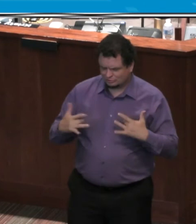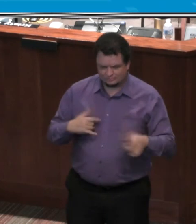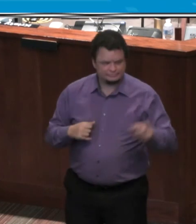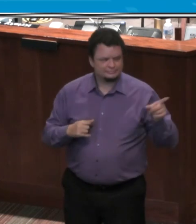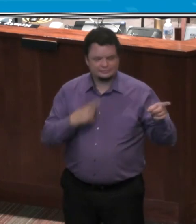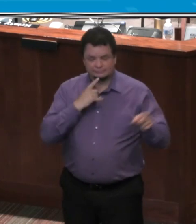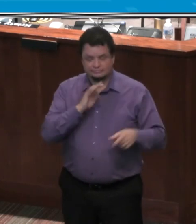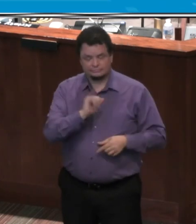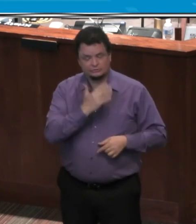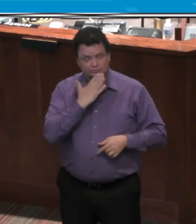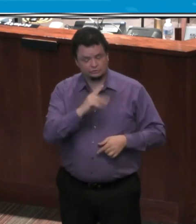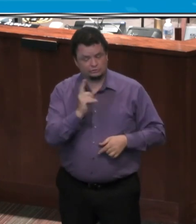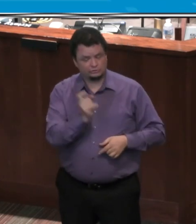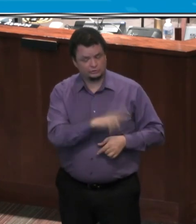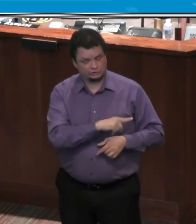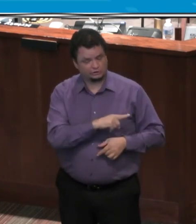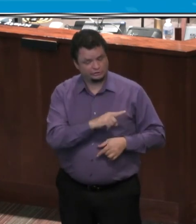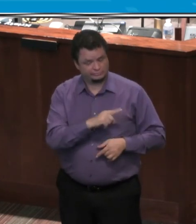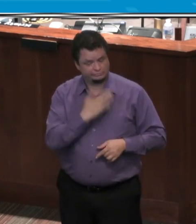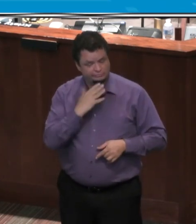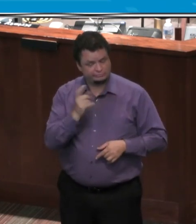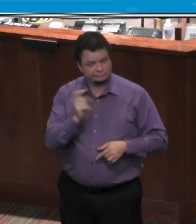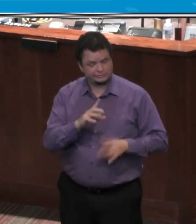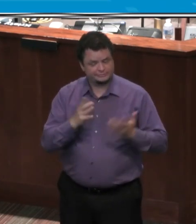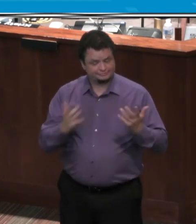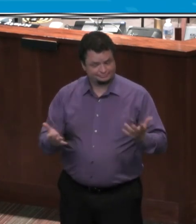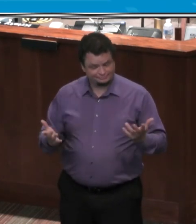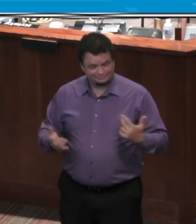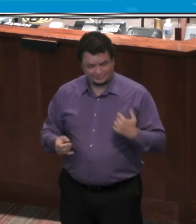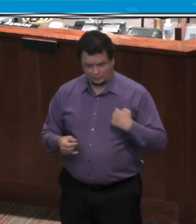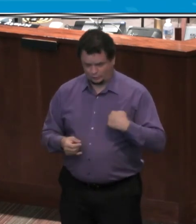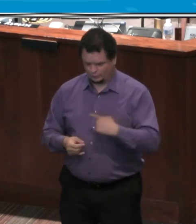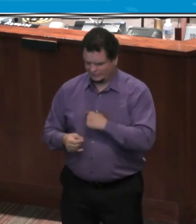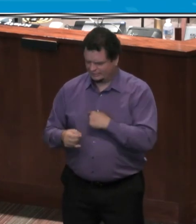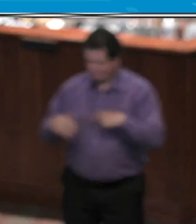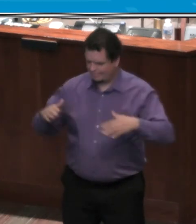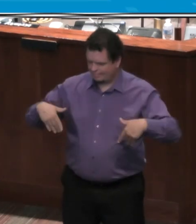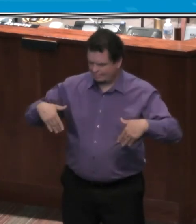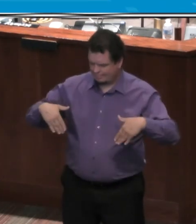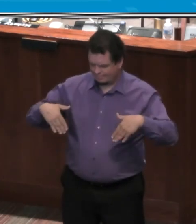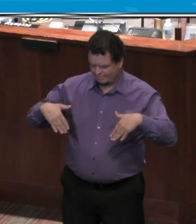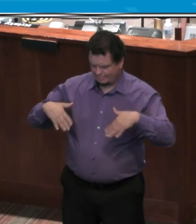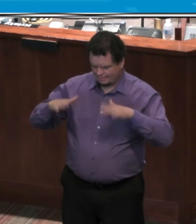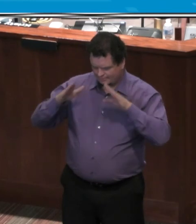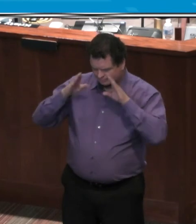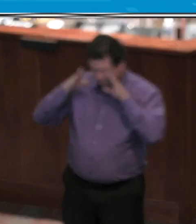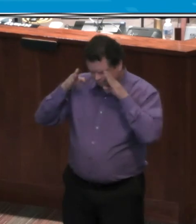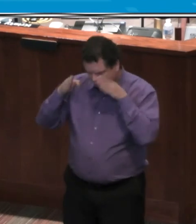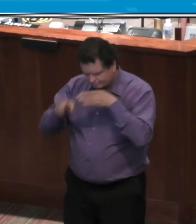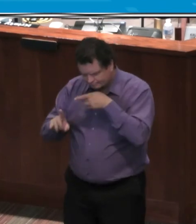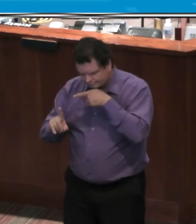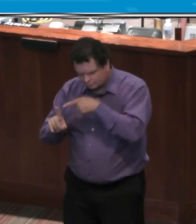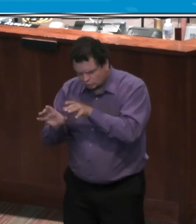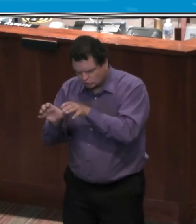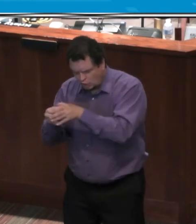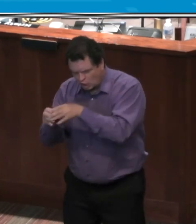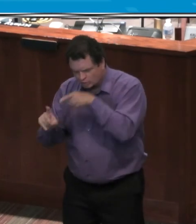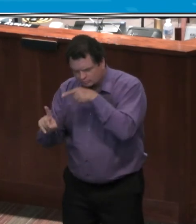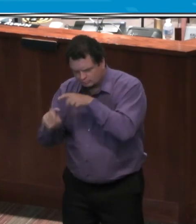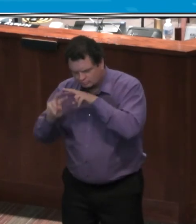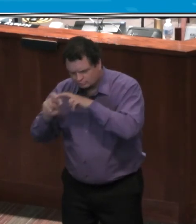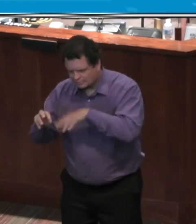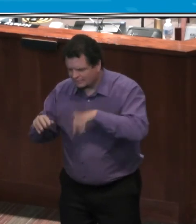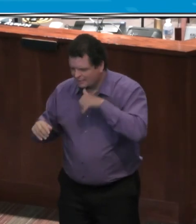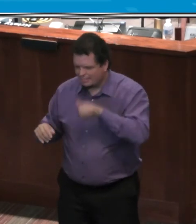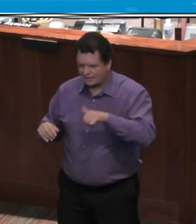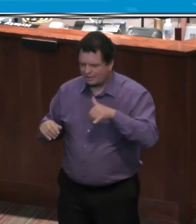targeted well, and they have not had the same amount of access to our testing sites. Specifically for this Latina community that we reached out